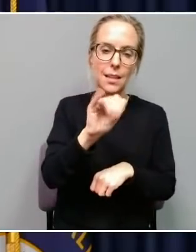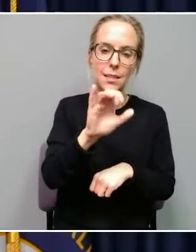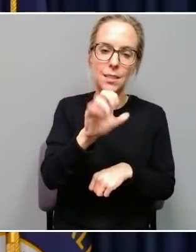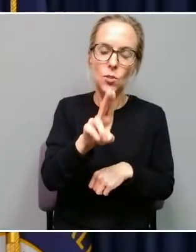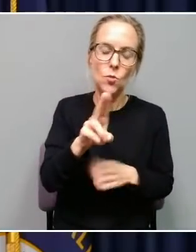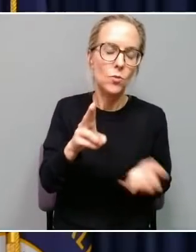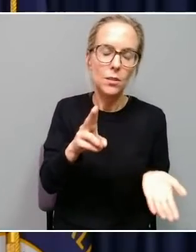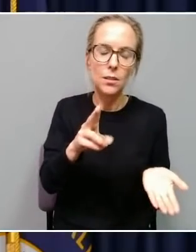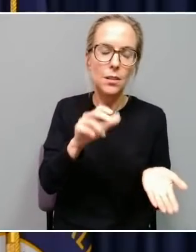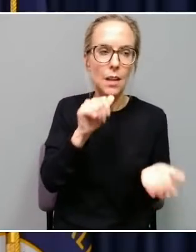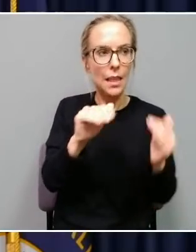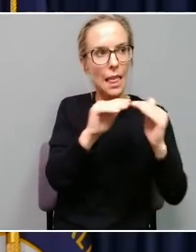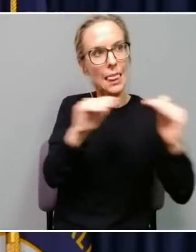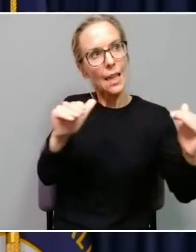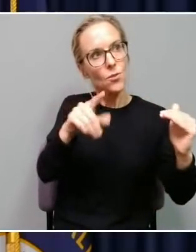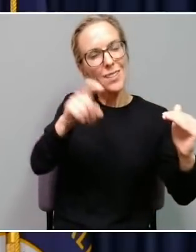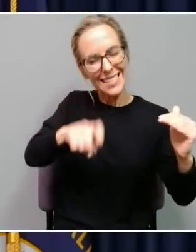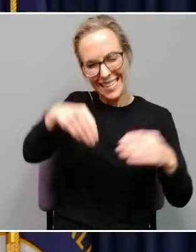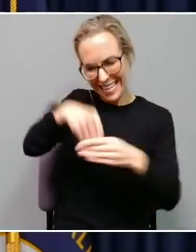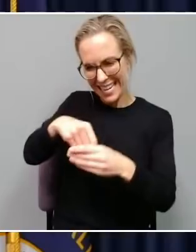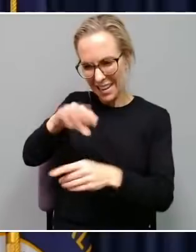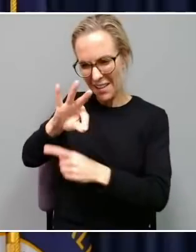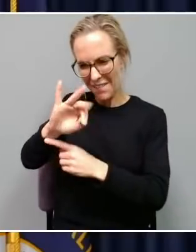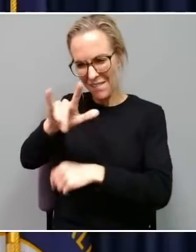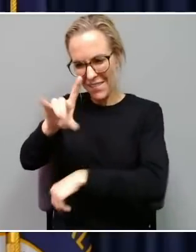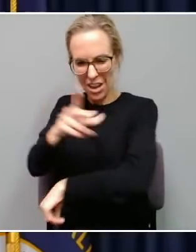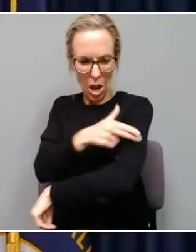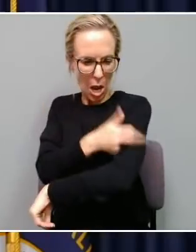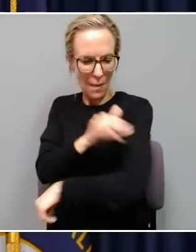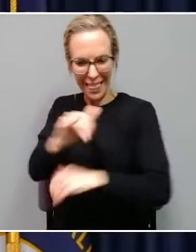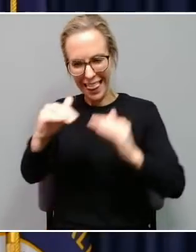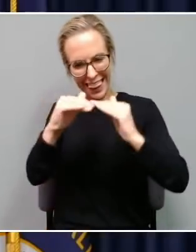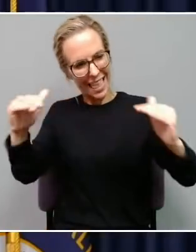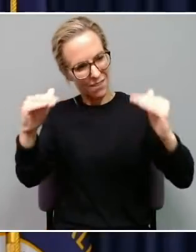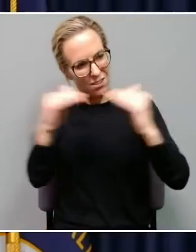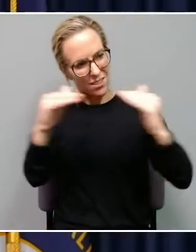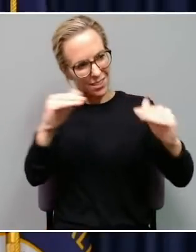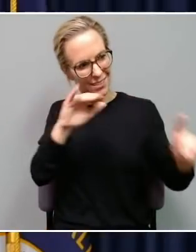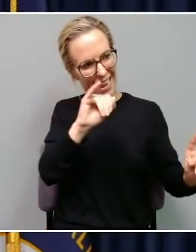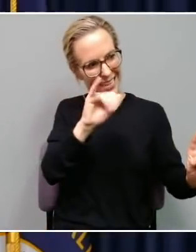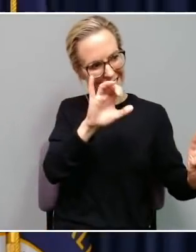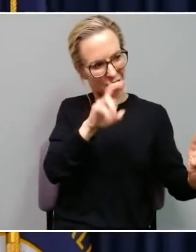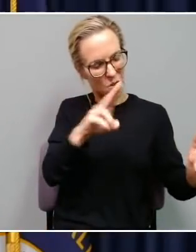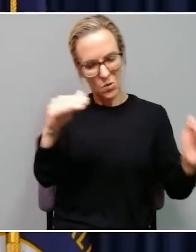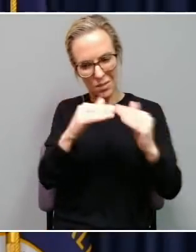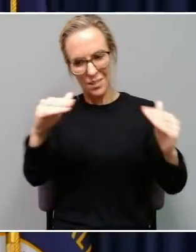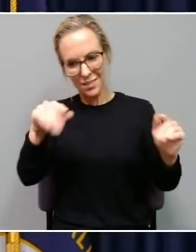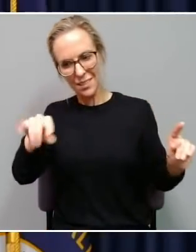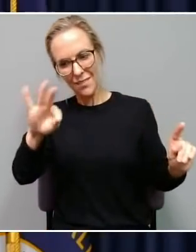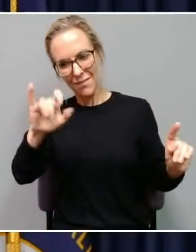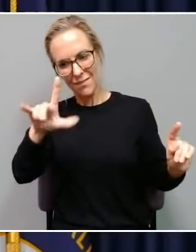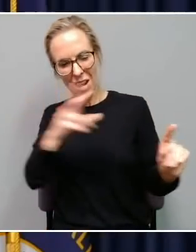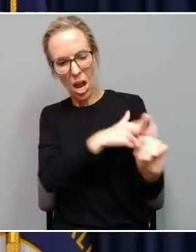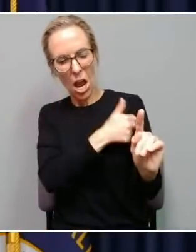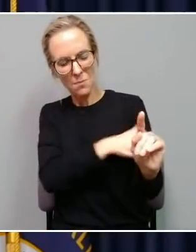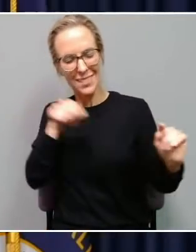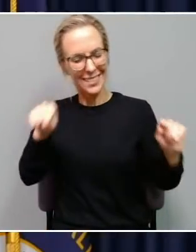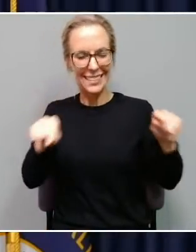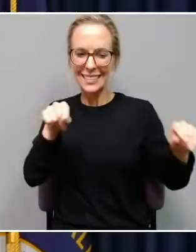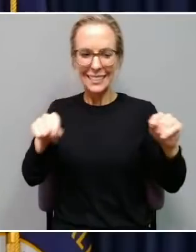the level that you need in a field hospital. That's when we look at physical requirements, that's what we